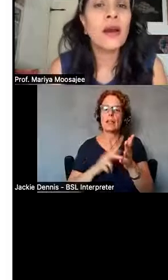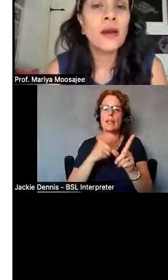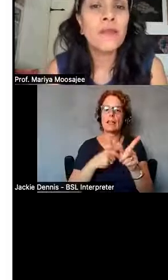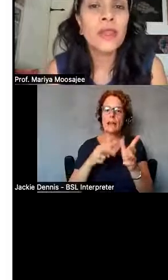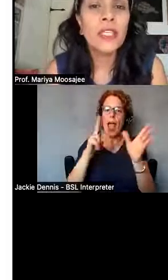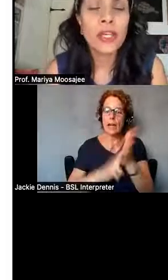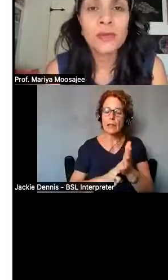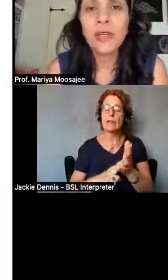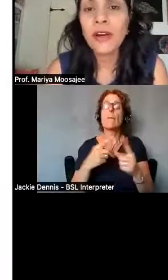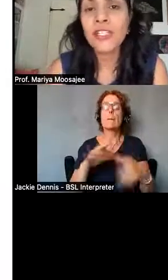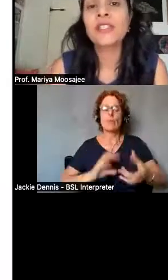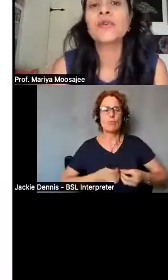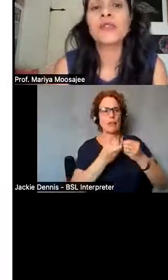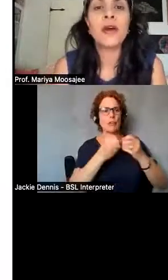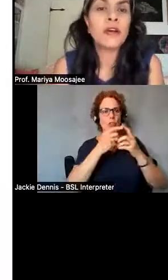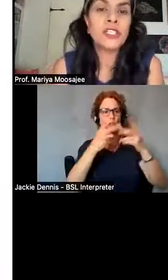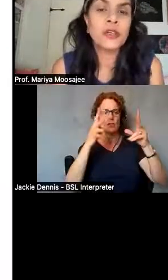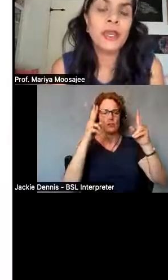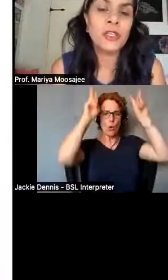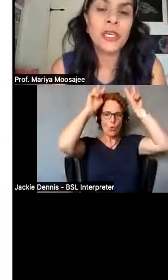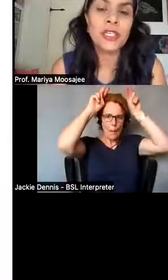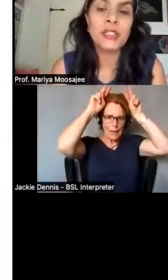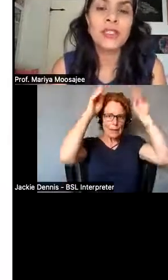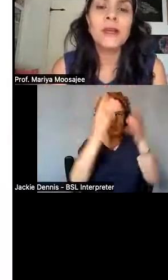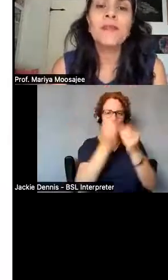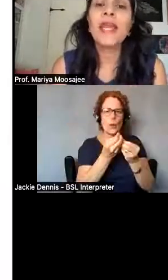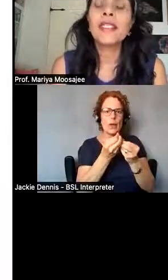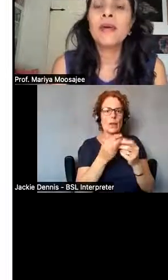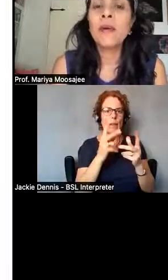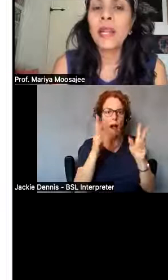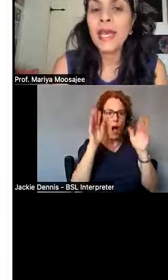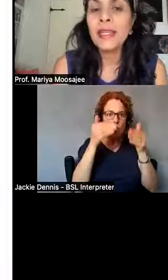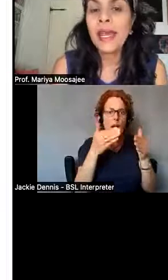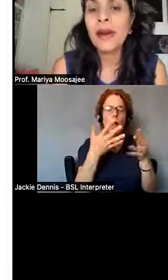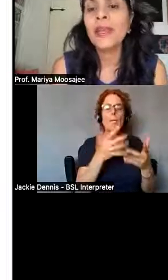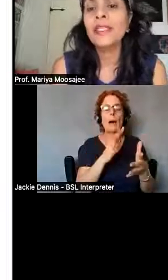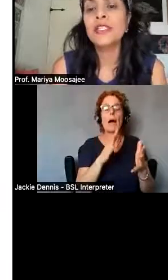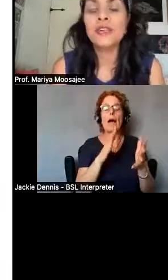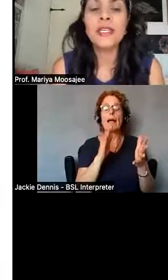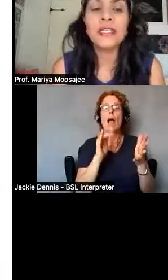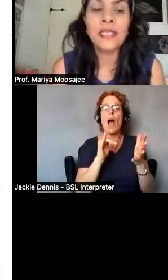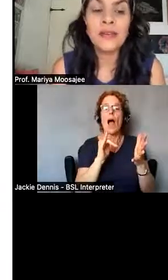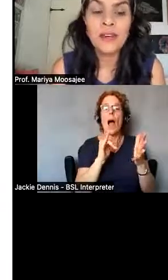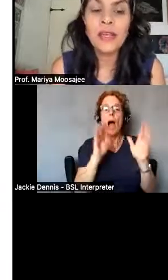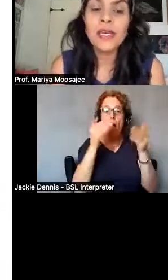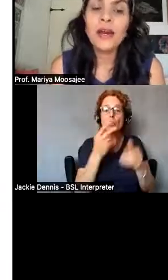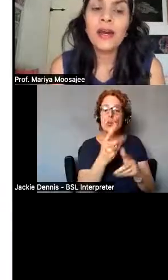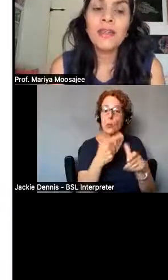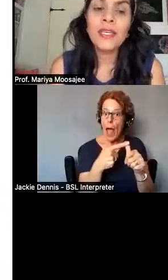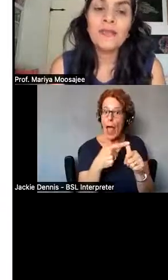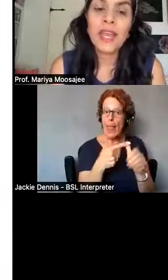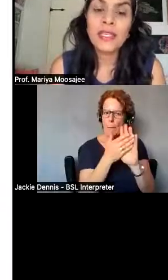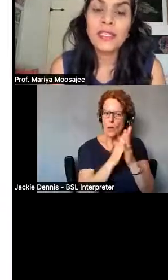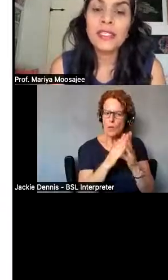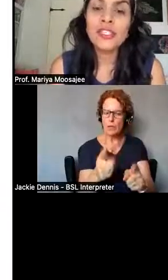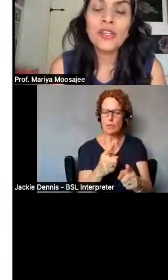with type 2 ushers caused by USH2A mutations. And so our plan now is to try to deliver